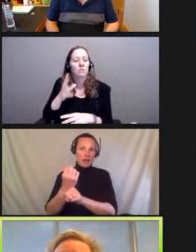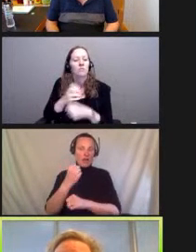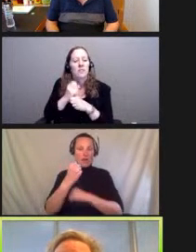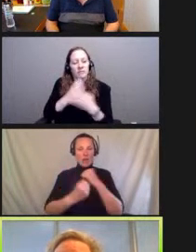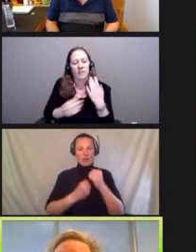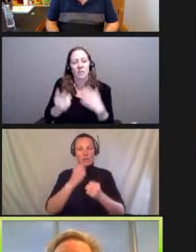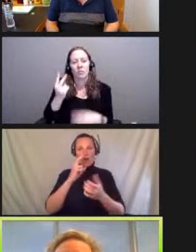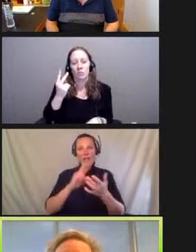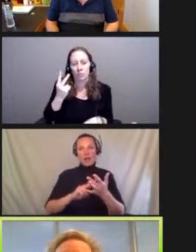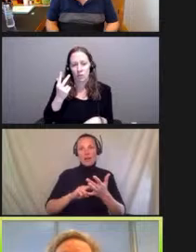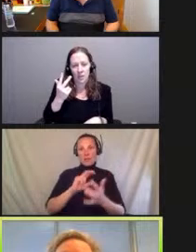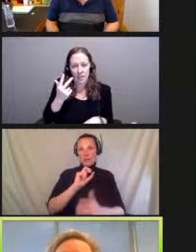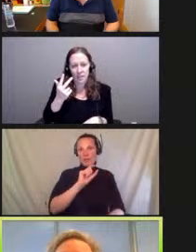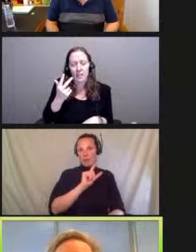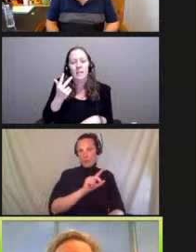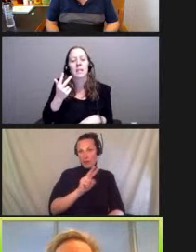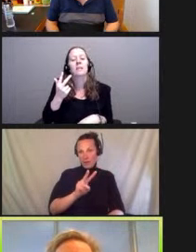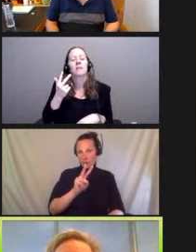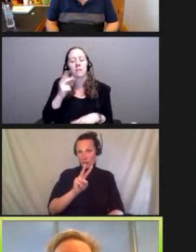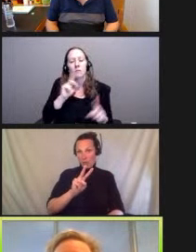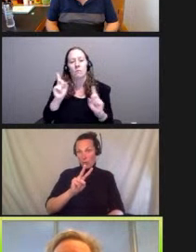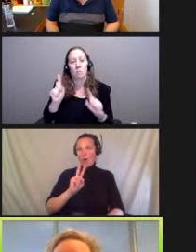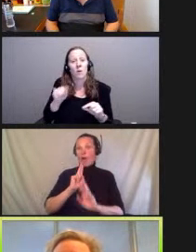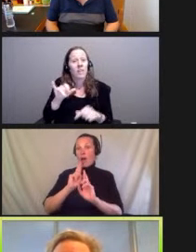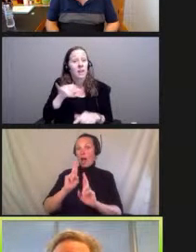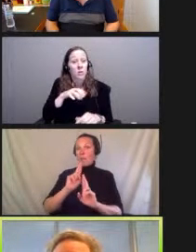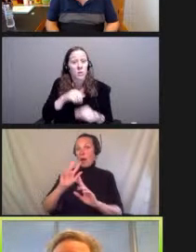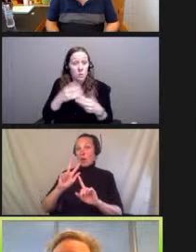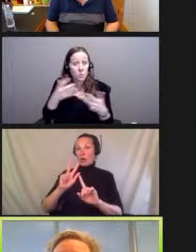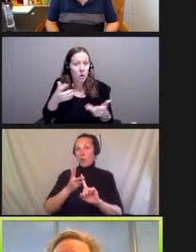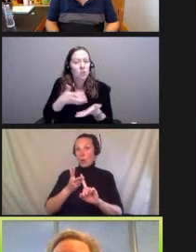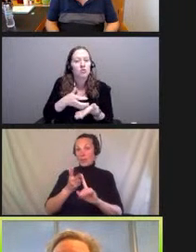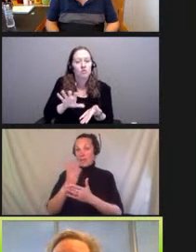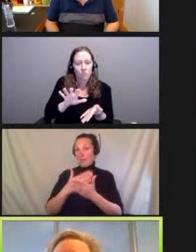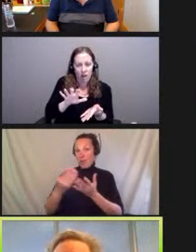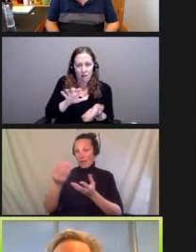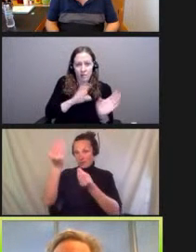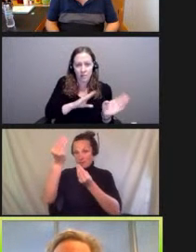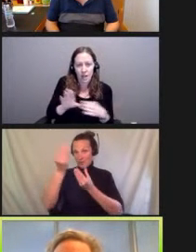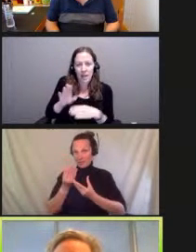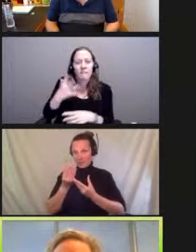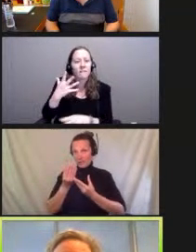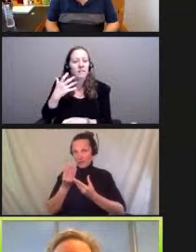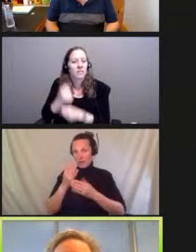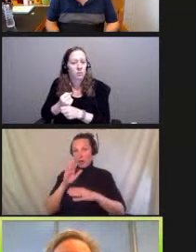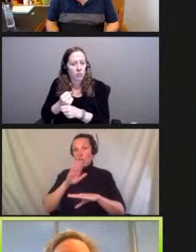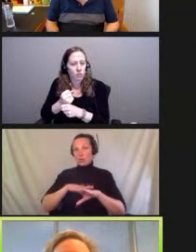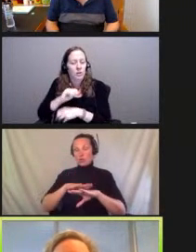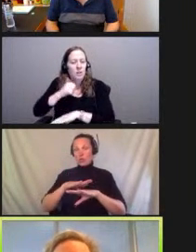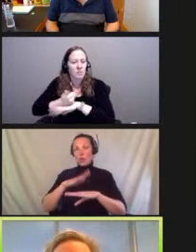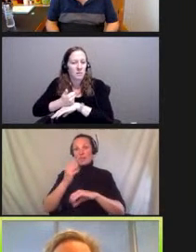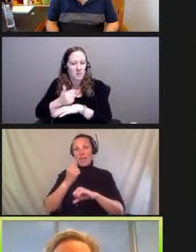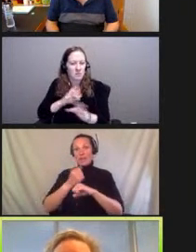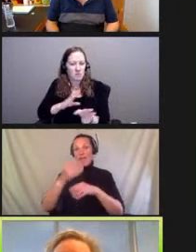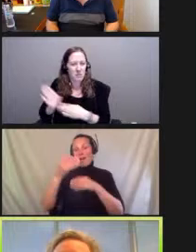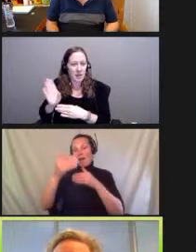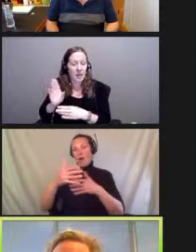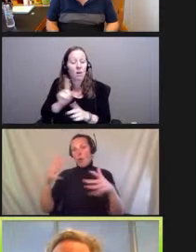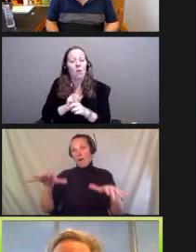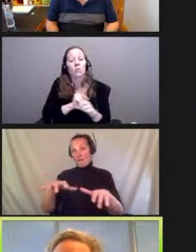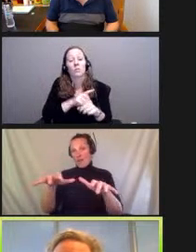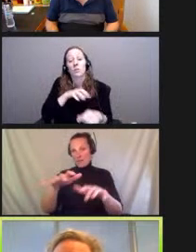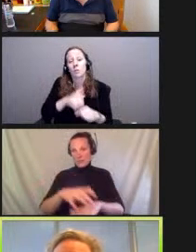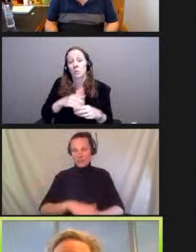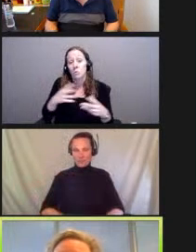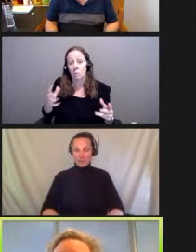Waste Plan report, which will include the draft Solid Waste Master Plan and 5-year implementation plan. It will also include a fully